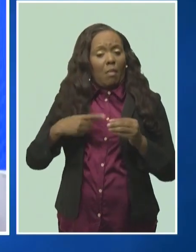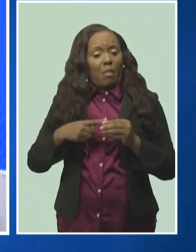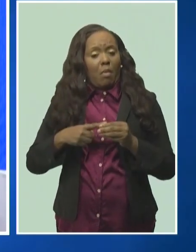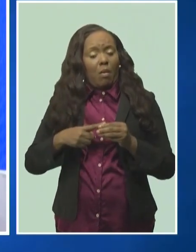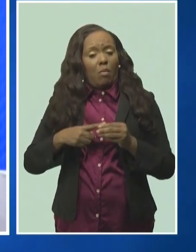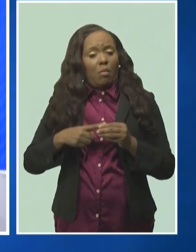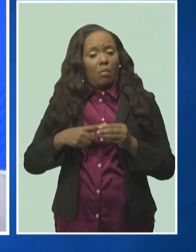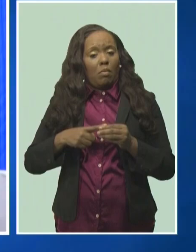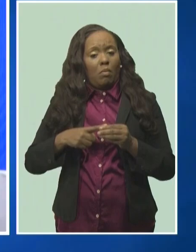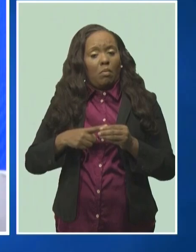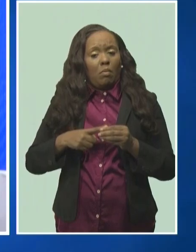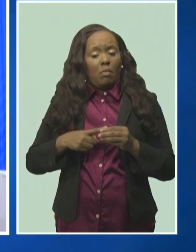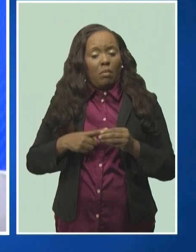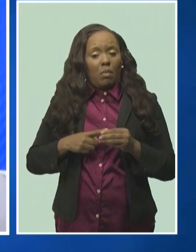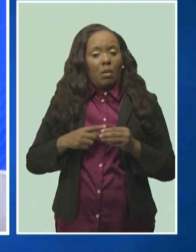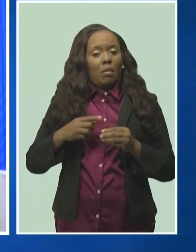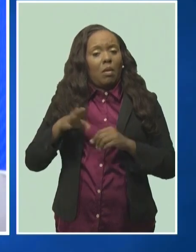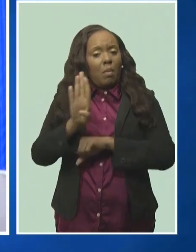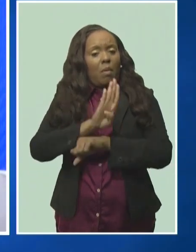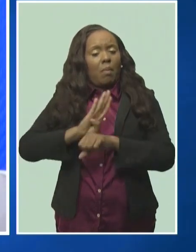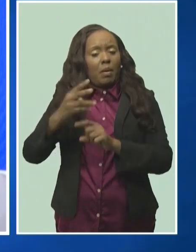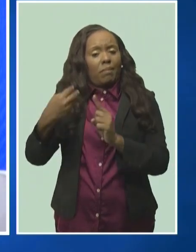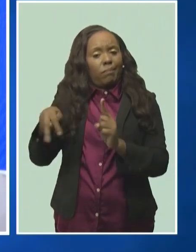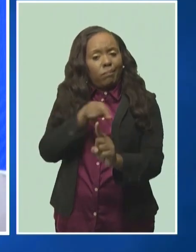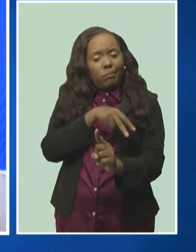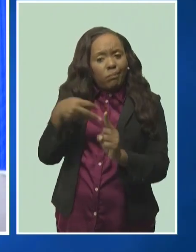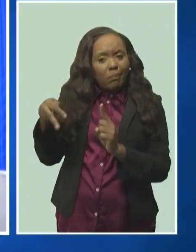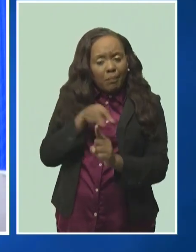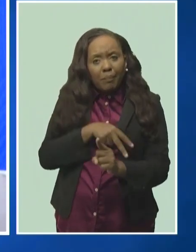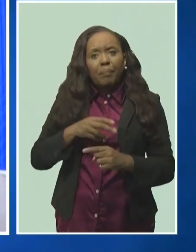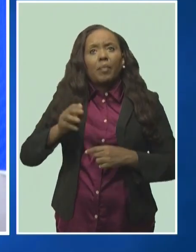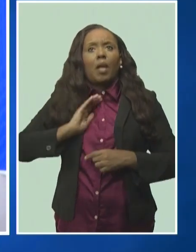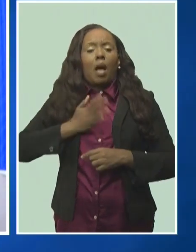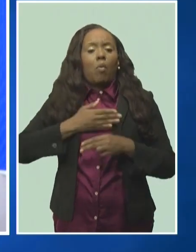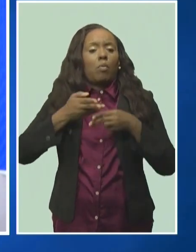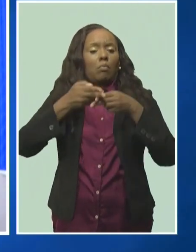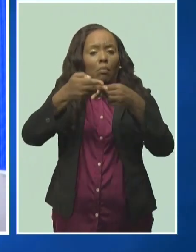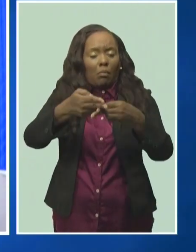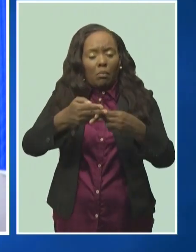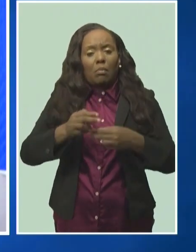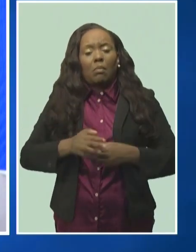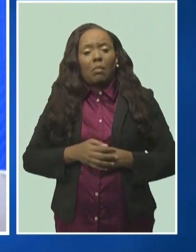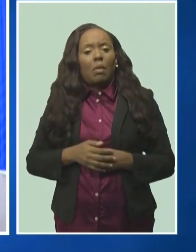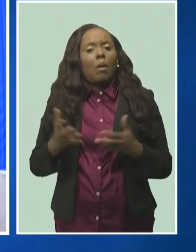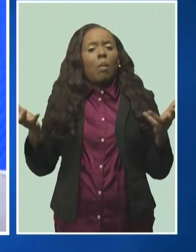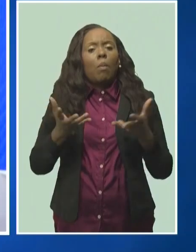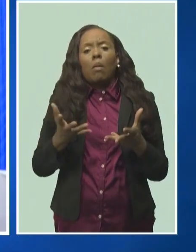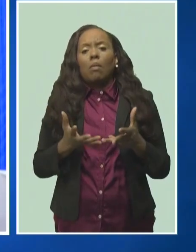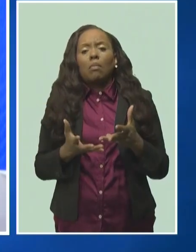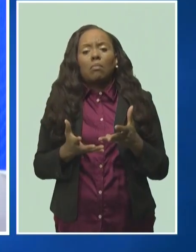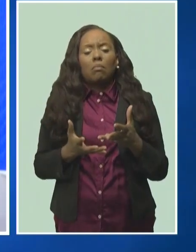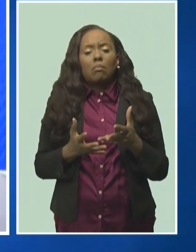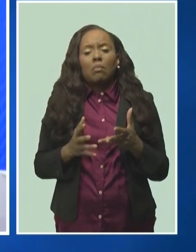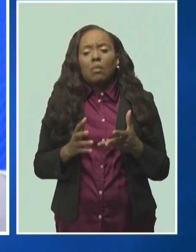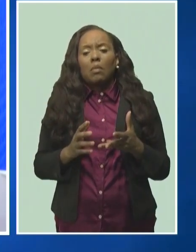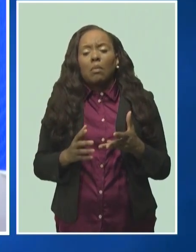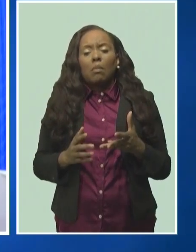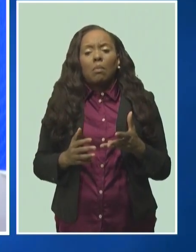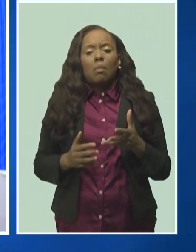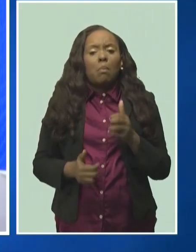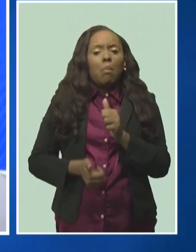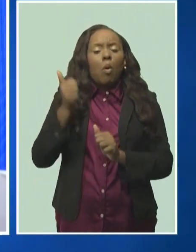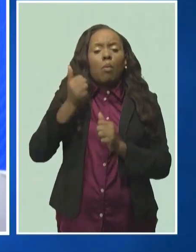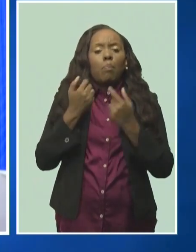Barbados, how we stand in terms of certain rankings, what are our main sectors for investment, and some of